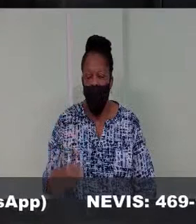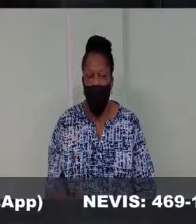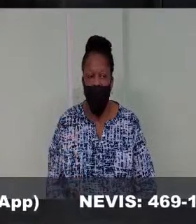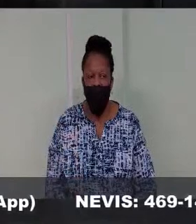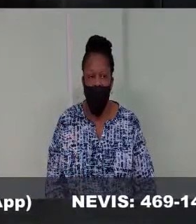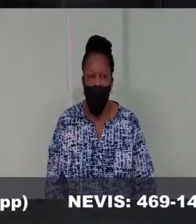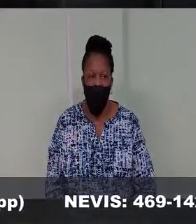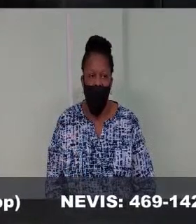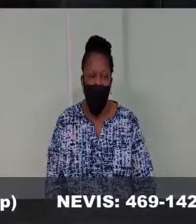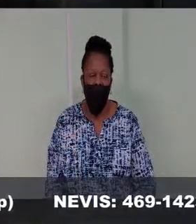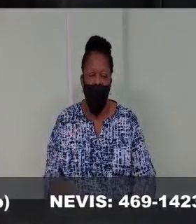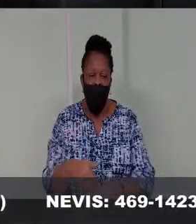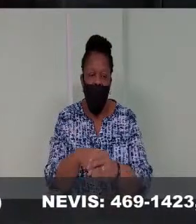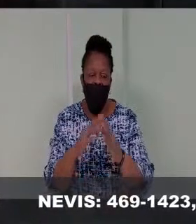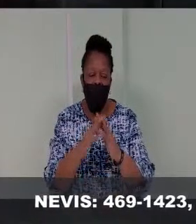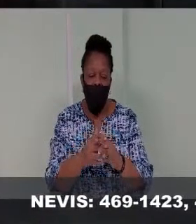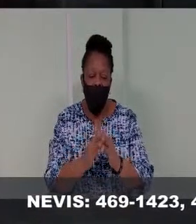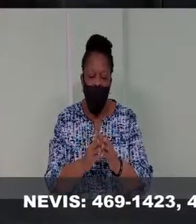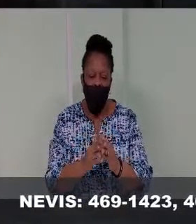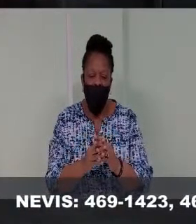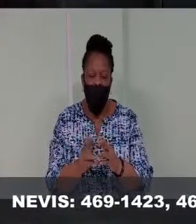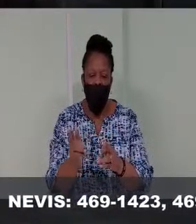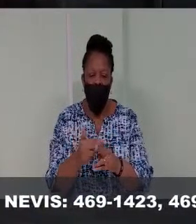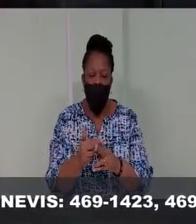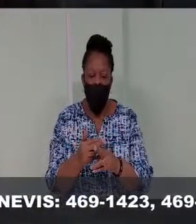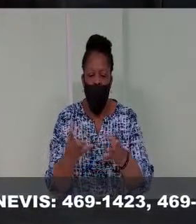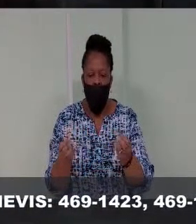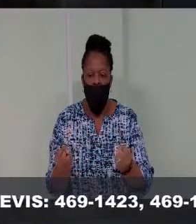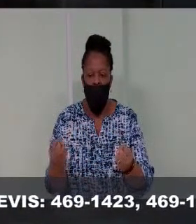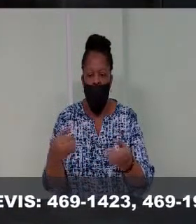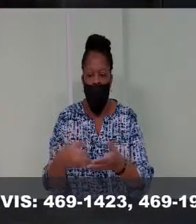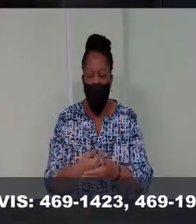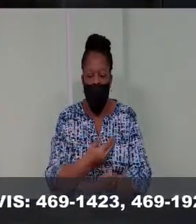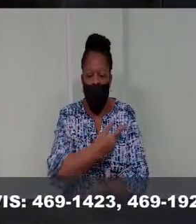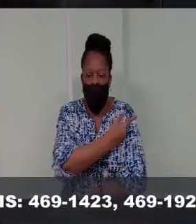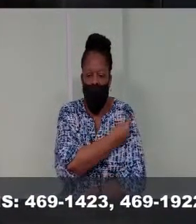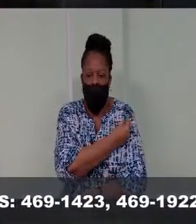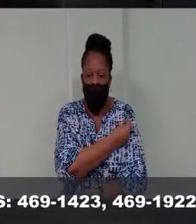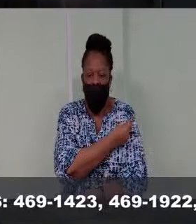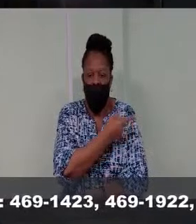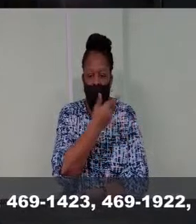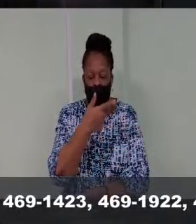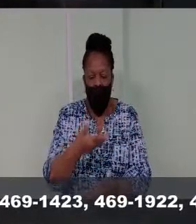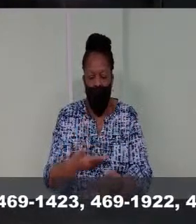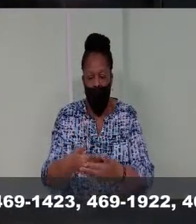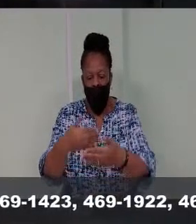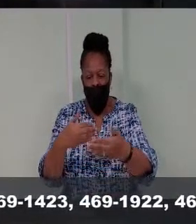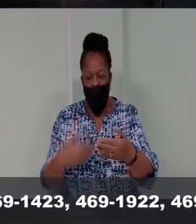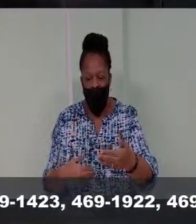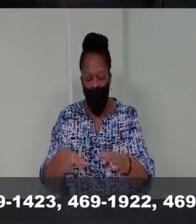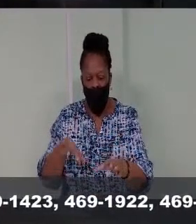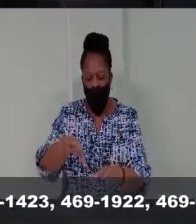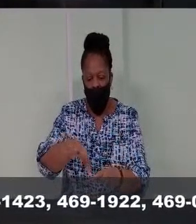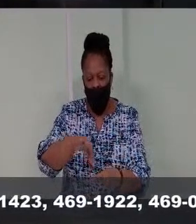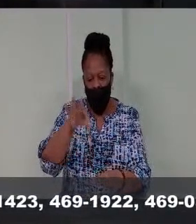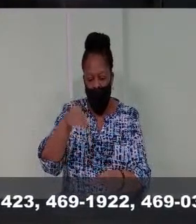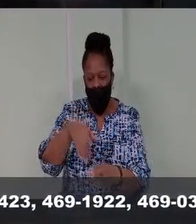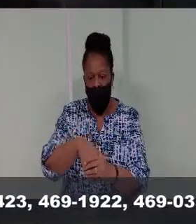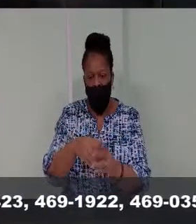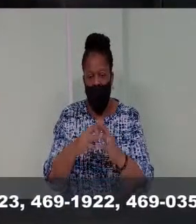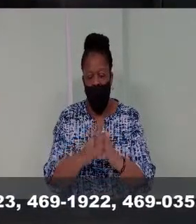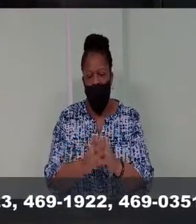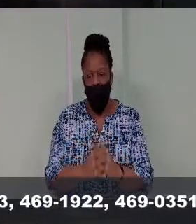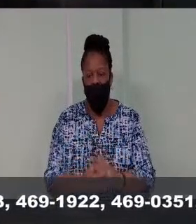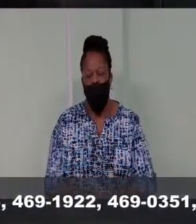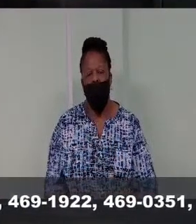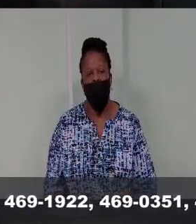US elections. What assurances do we have that we will be given a safe vaccine